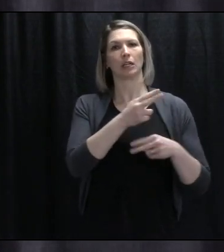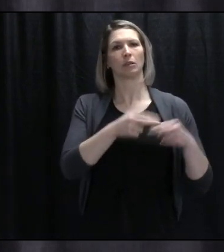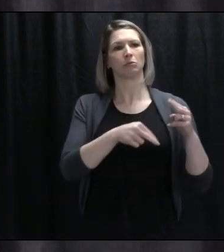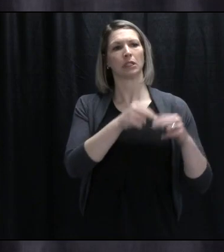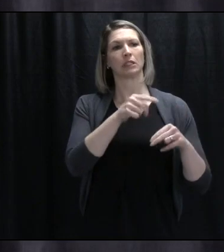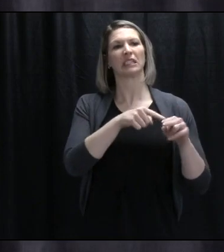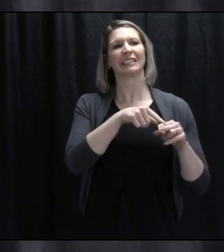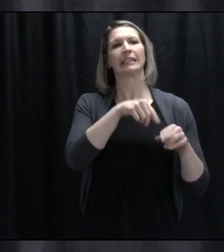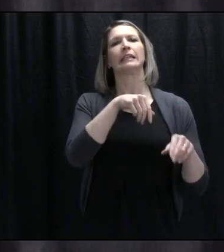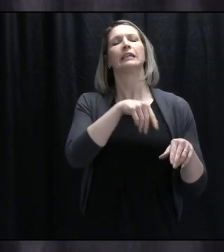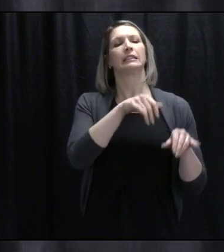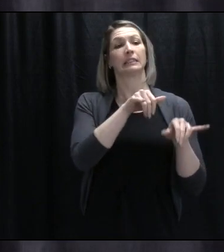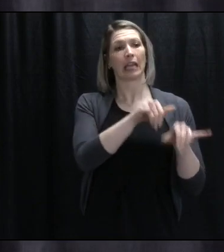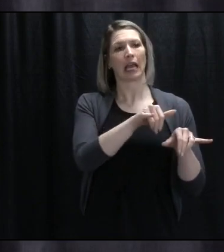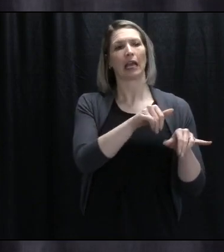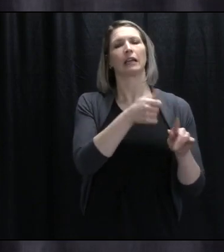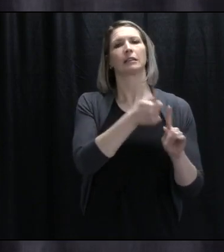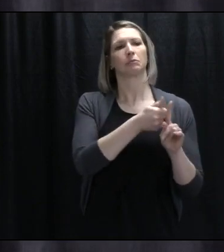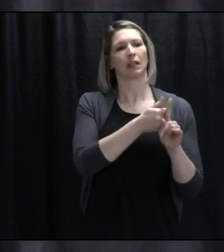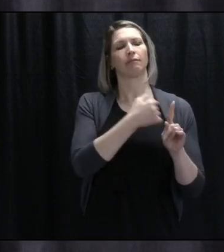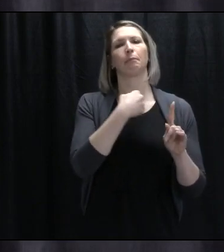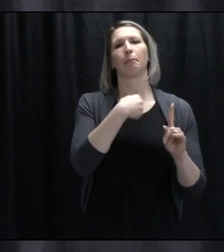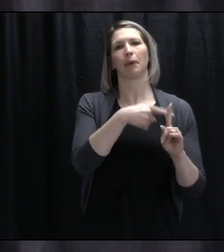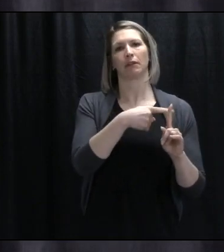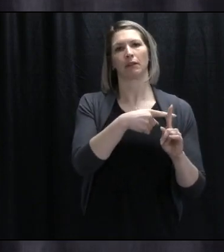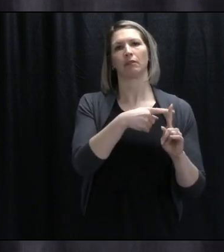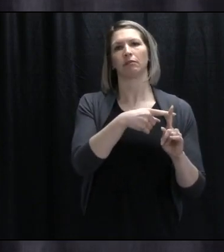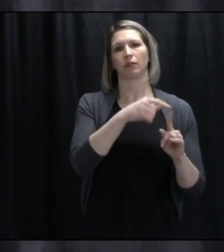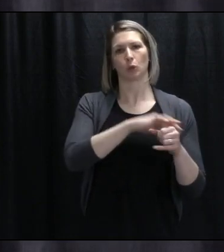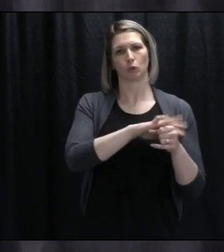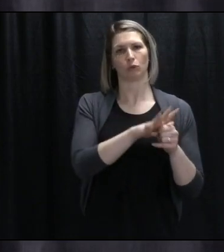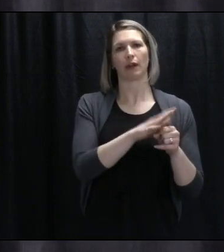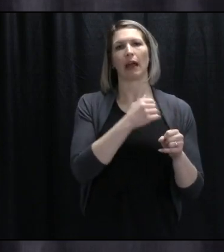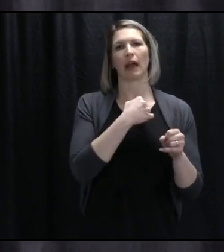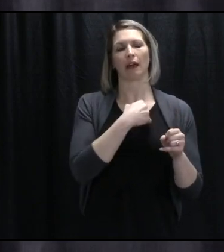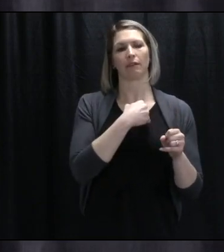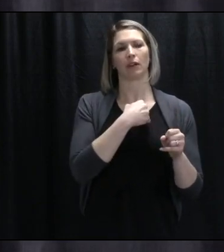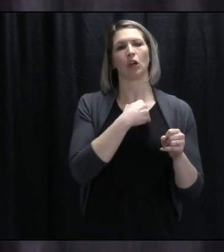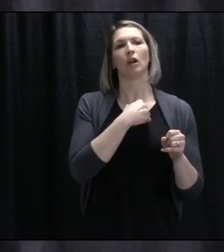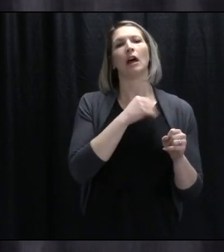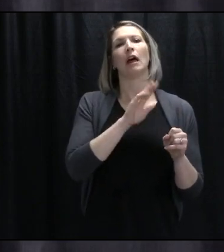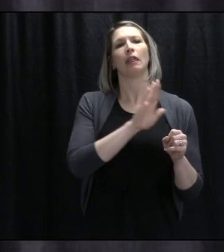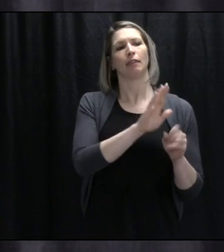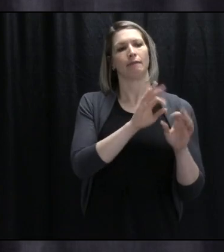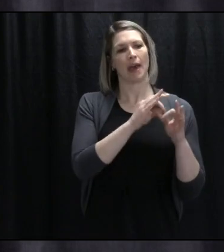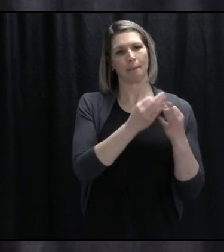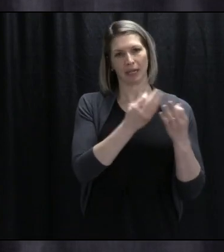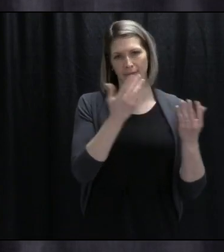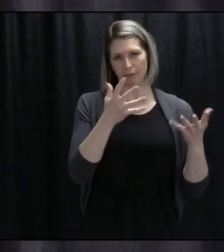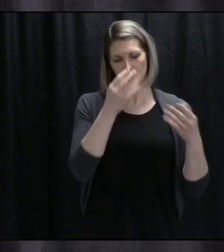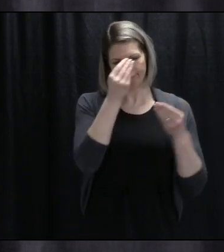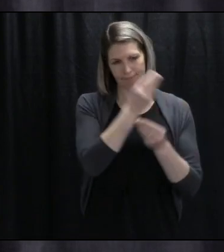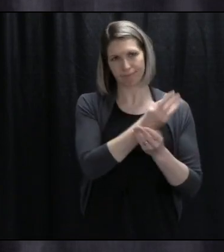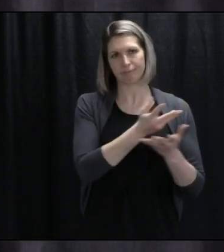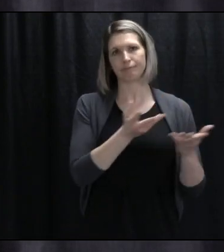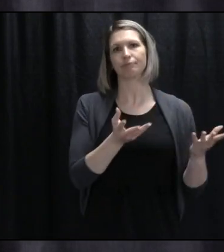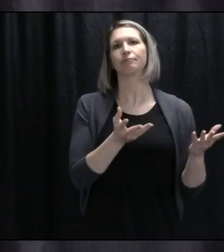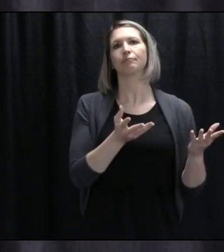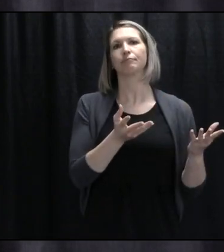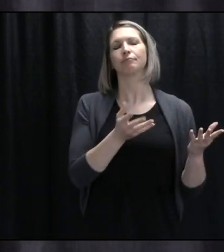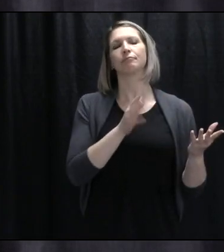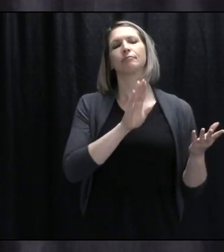this individual, as well as the families of all other residents, have been notified. Outbreak protocols within the facility were